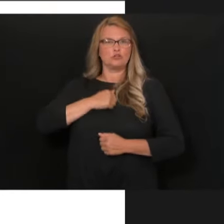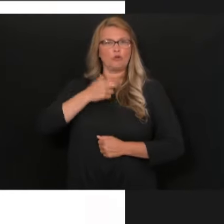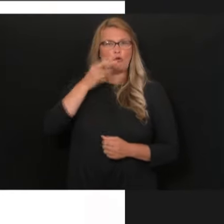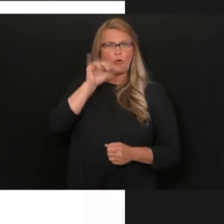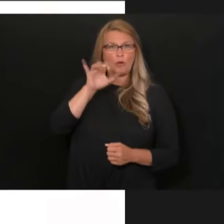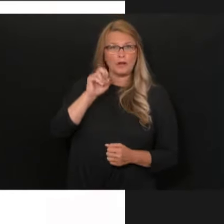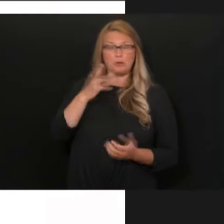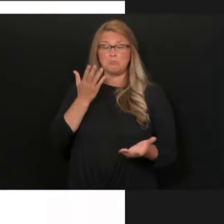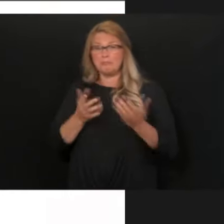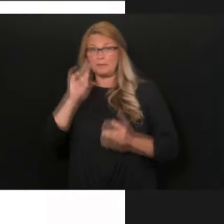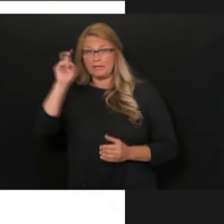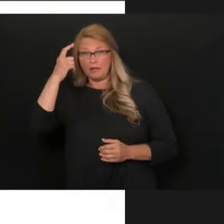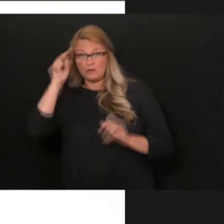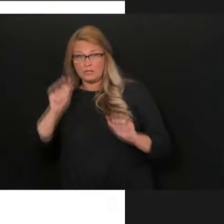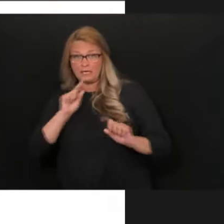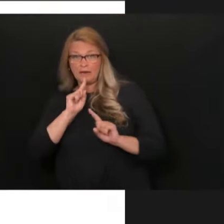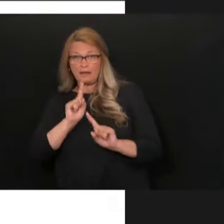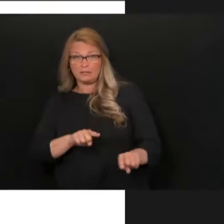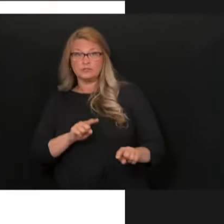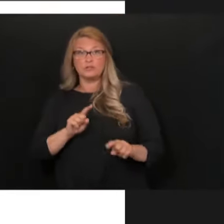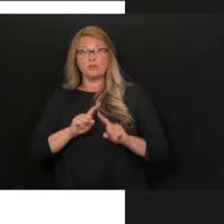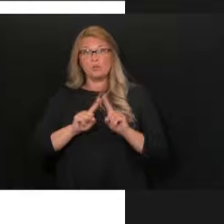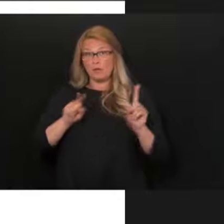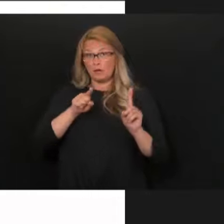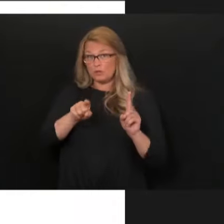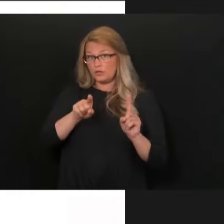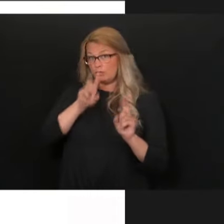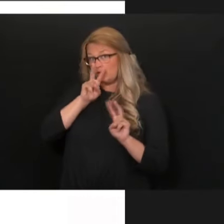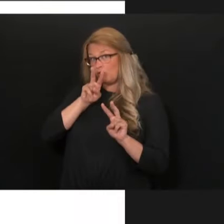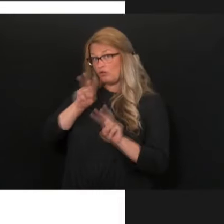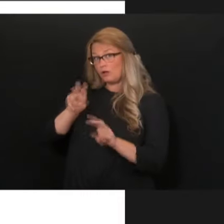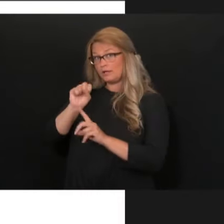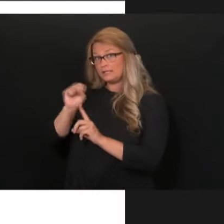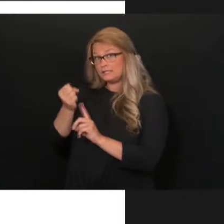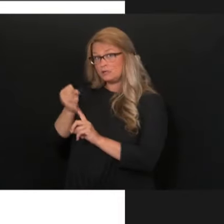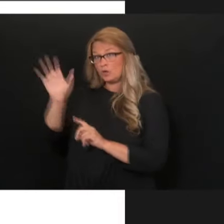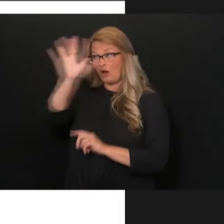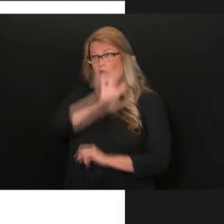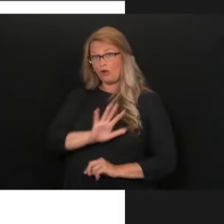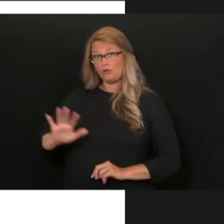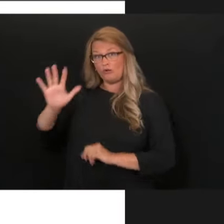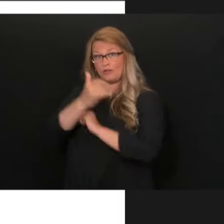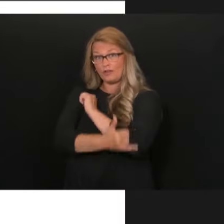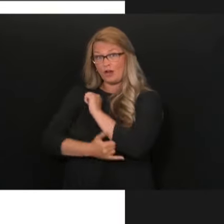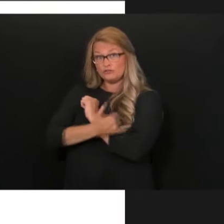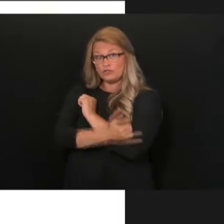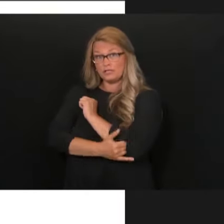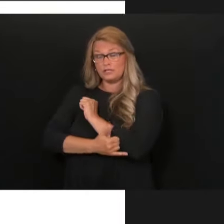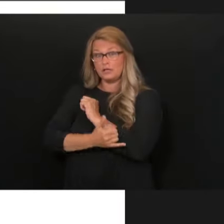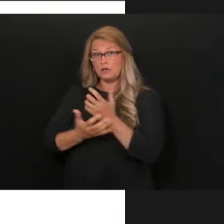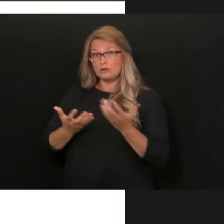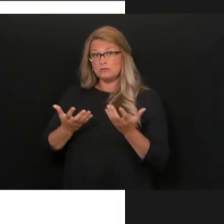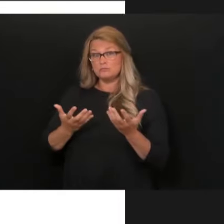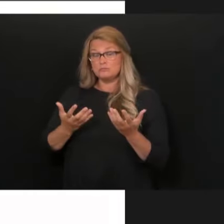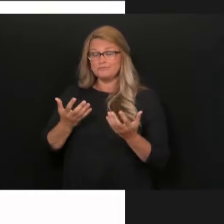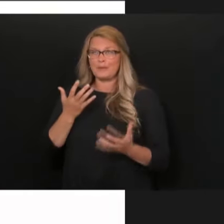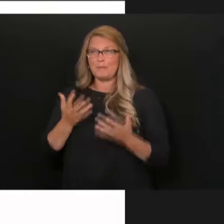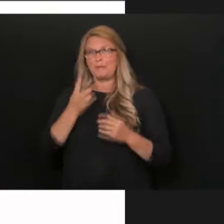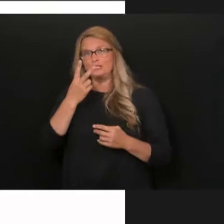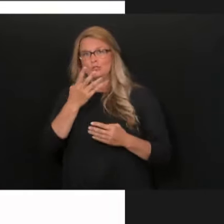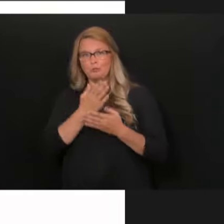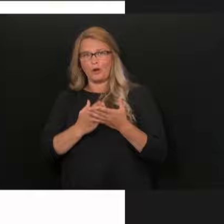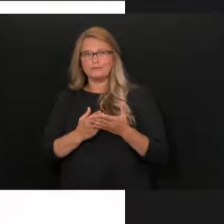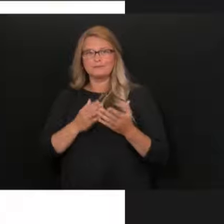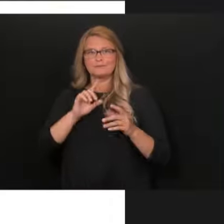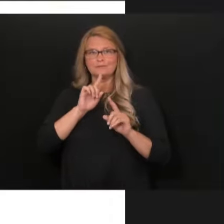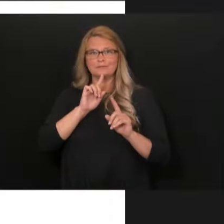General, when you look at the situation that's occurring across the country, And it's kind of a two-parter for you. One, you